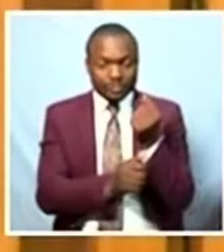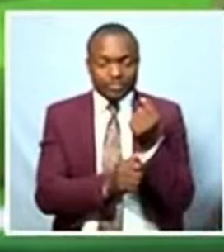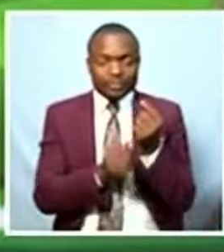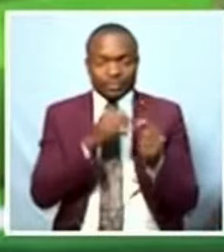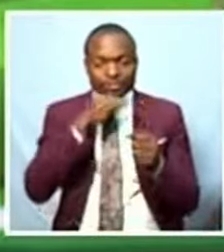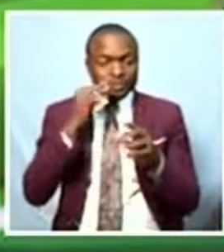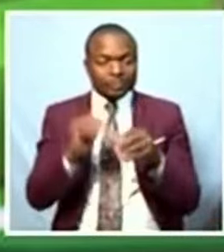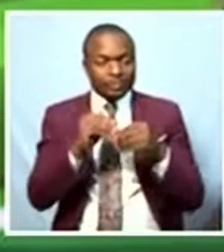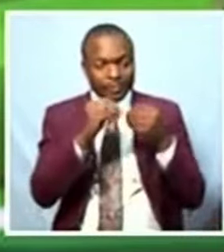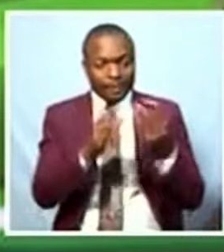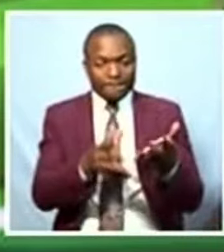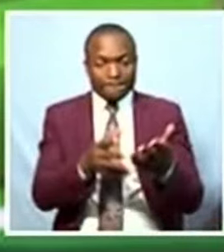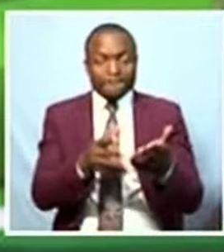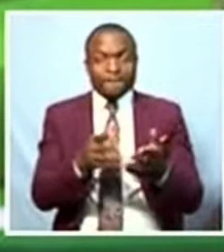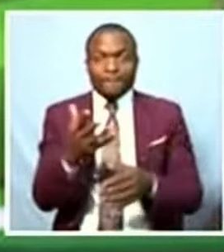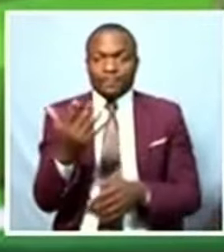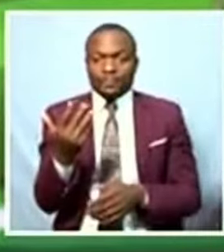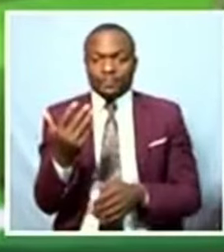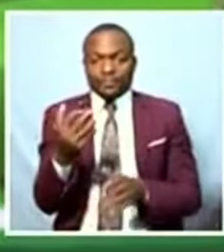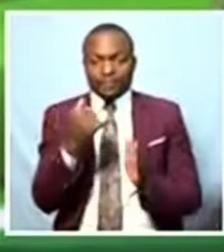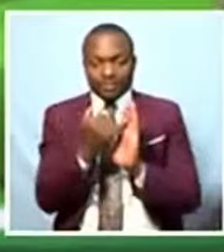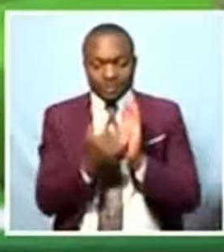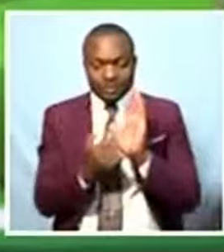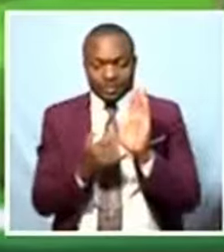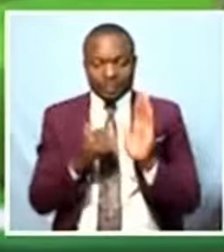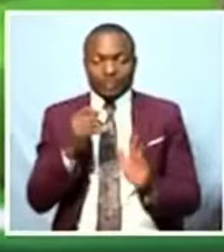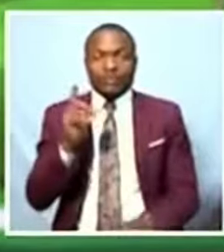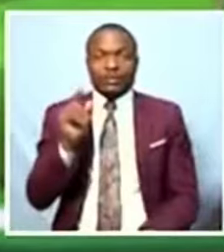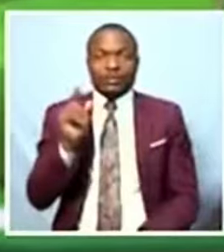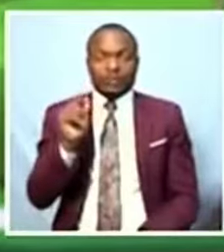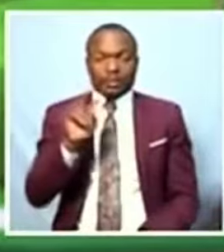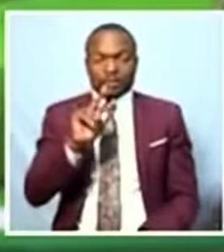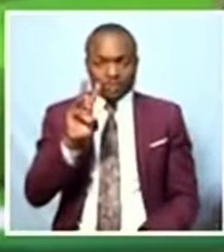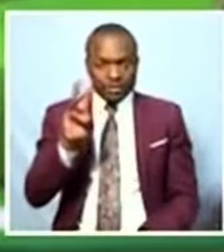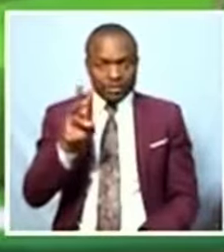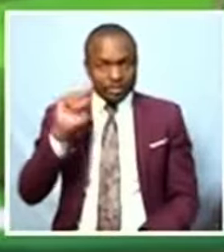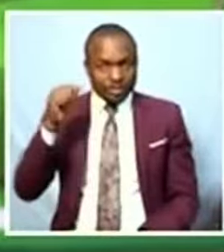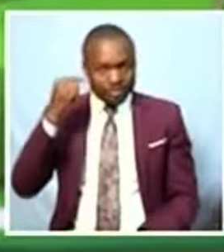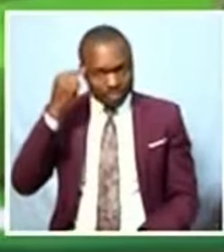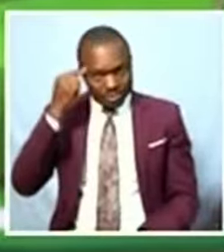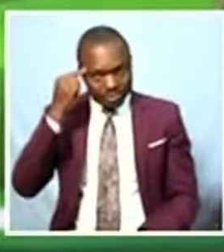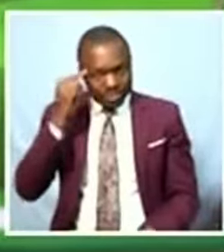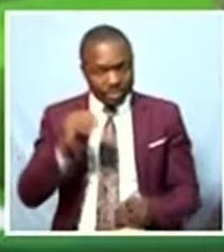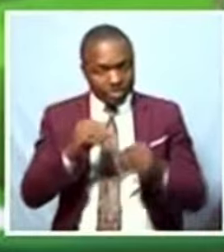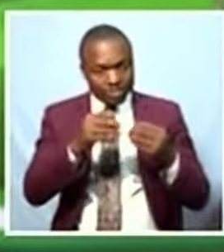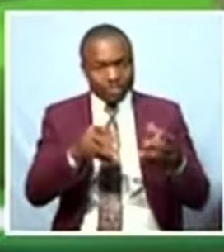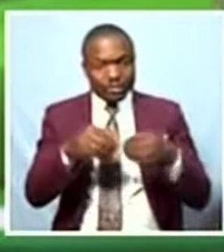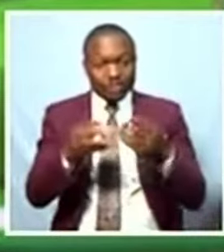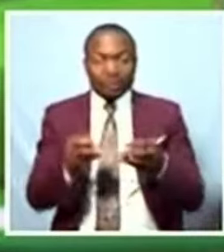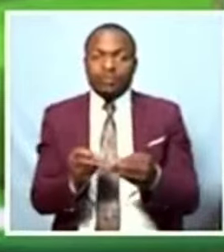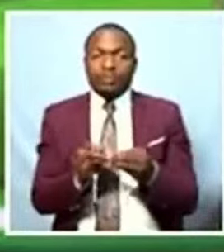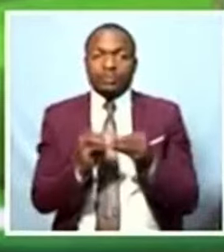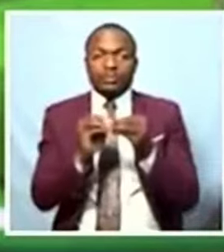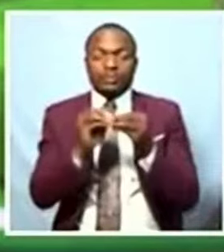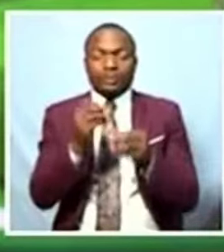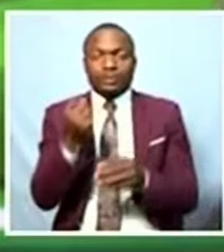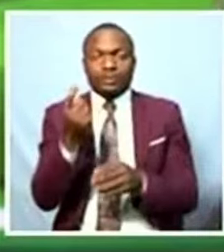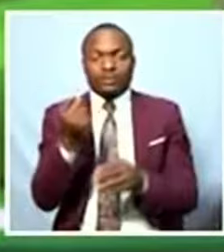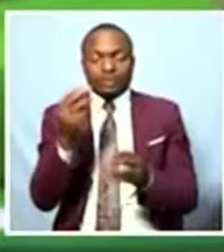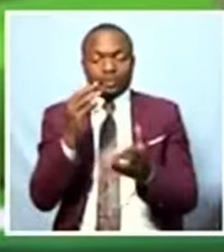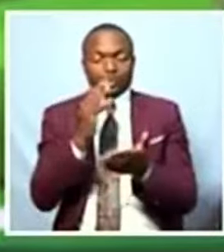added that as at 15th January 2026, government had disbursed a total of